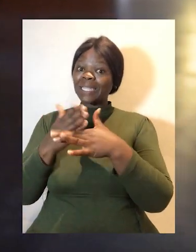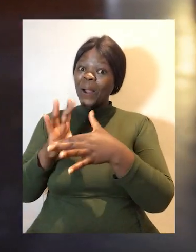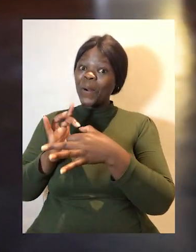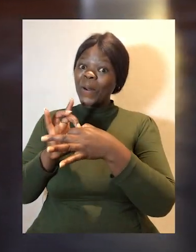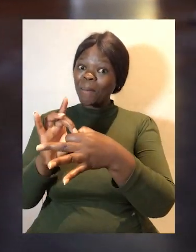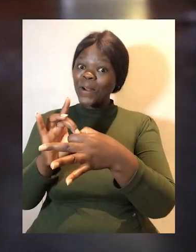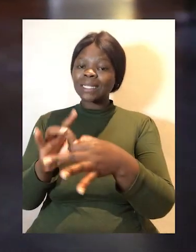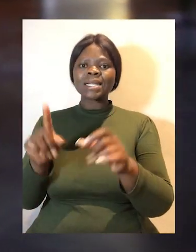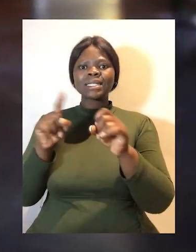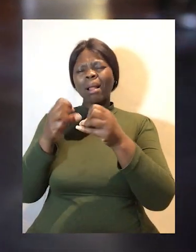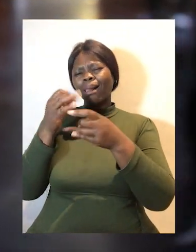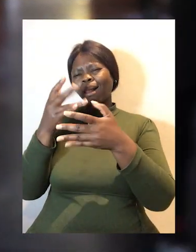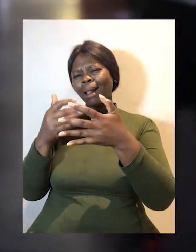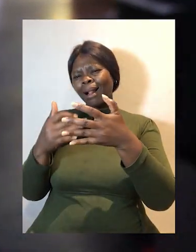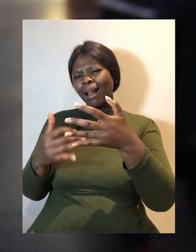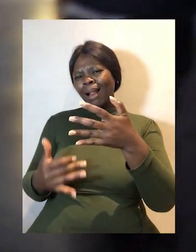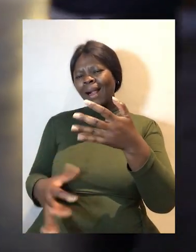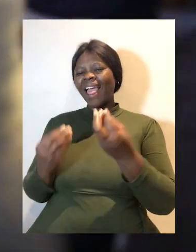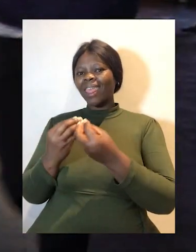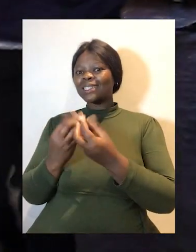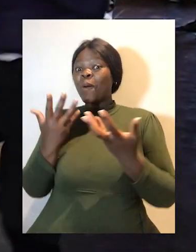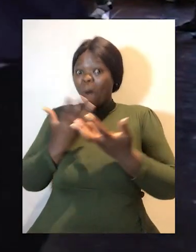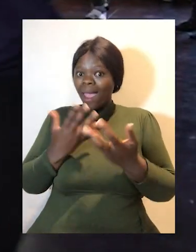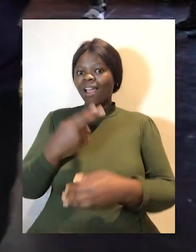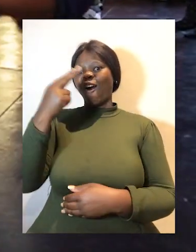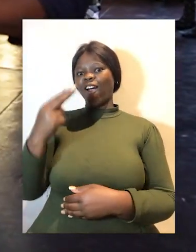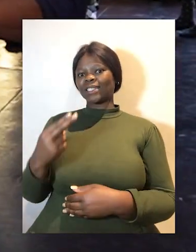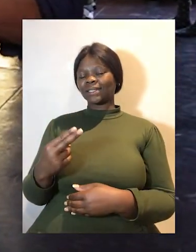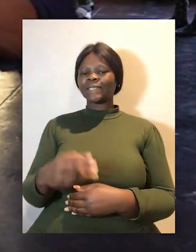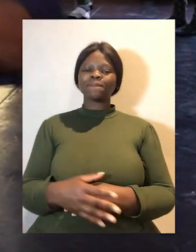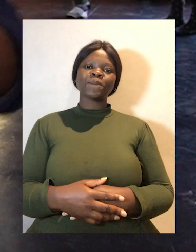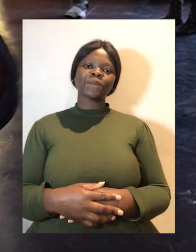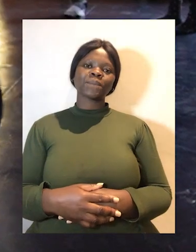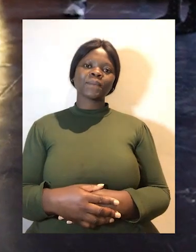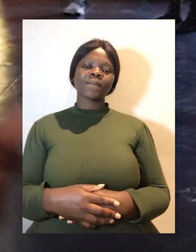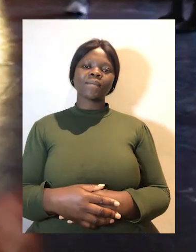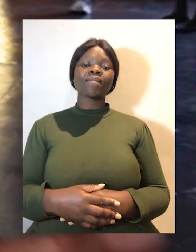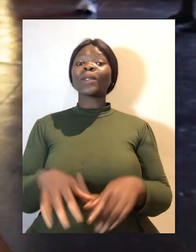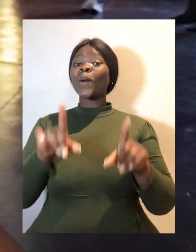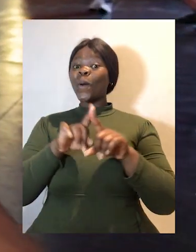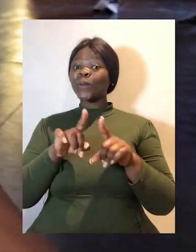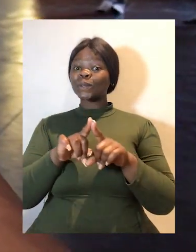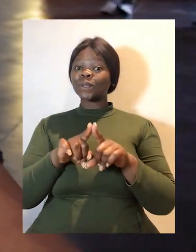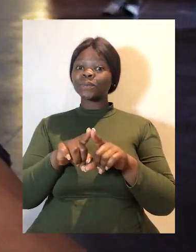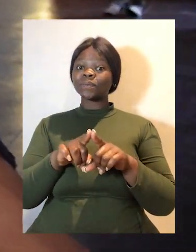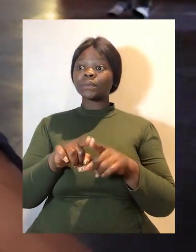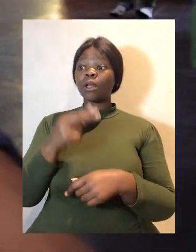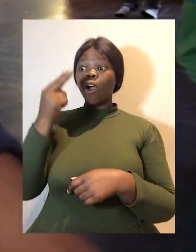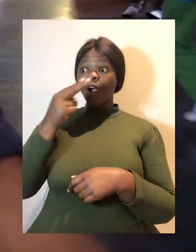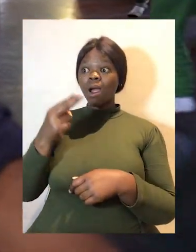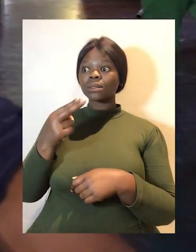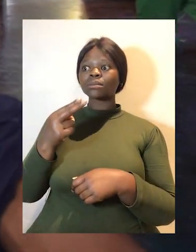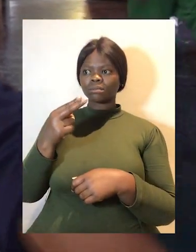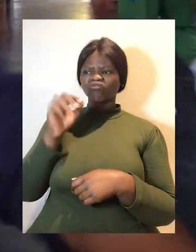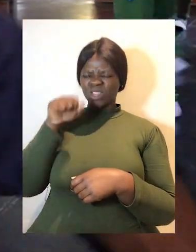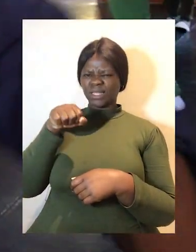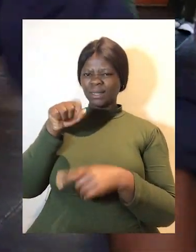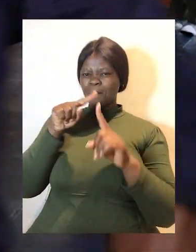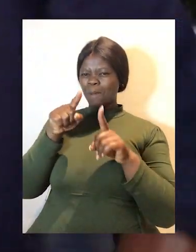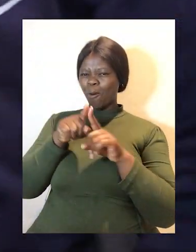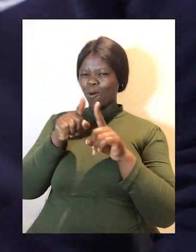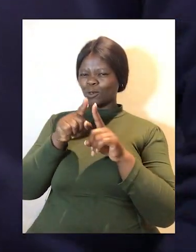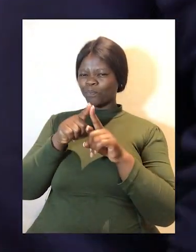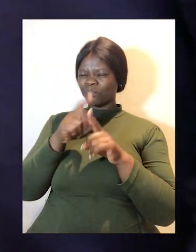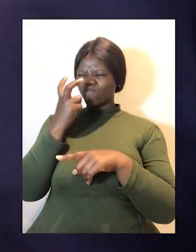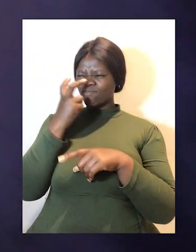the other things that go with art. And of course it is about making art, but it's also about finding our